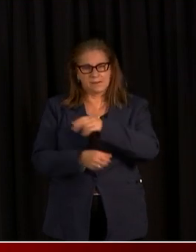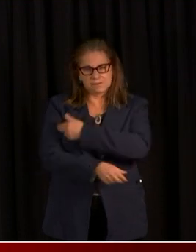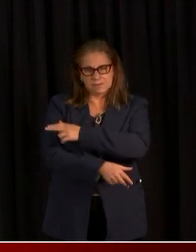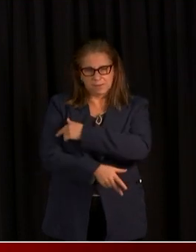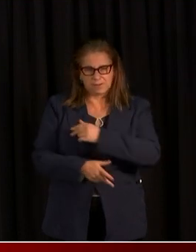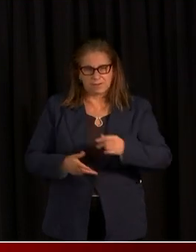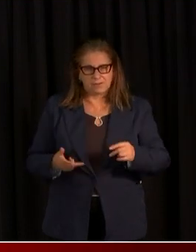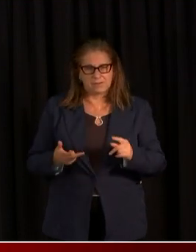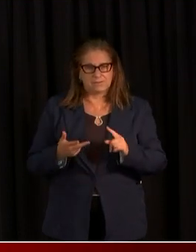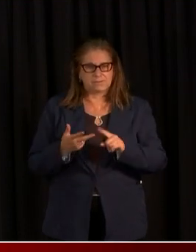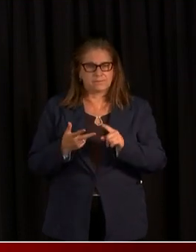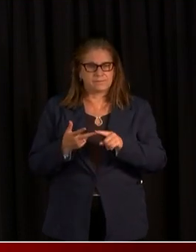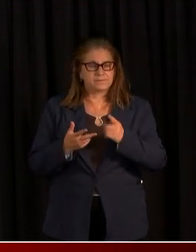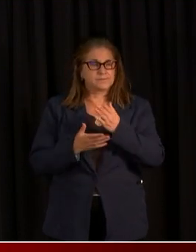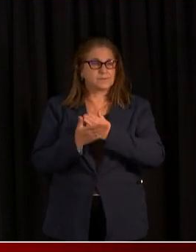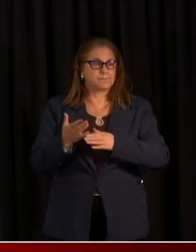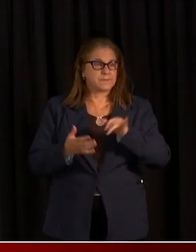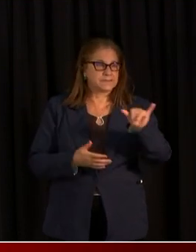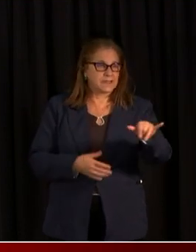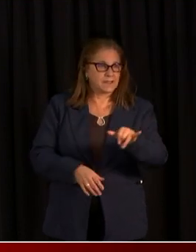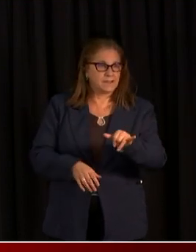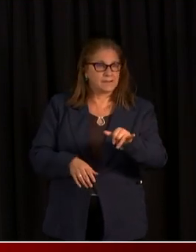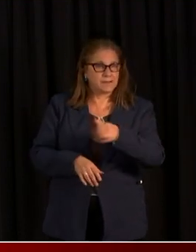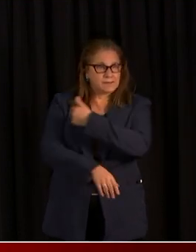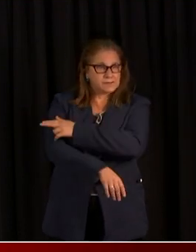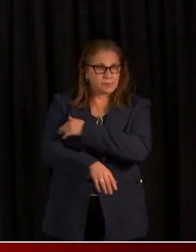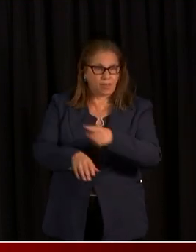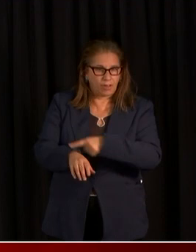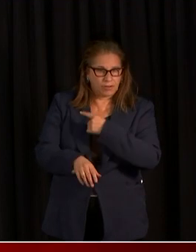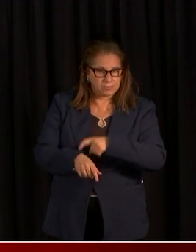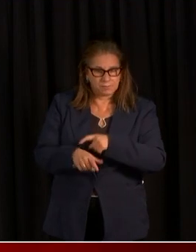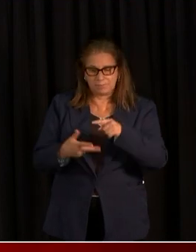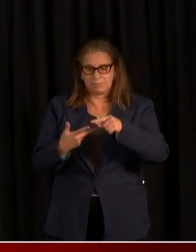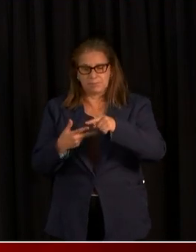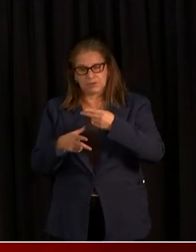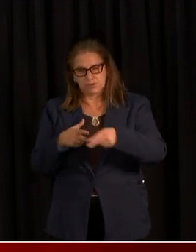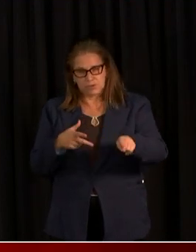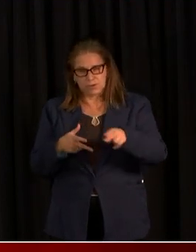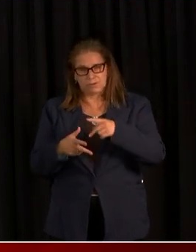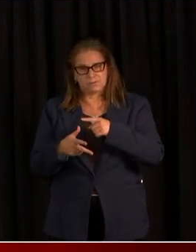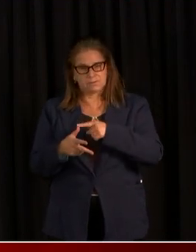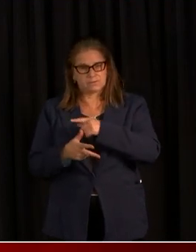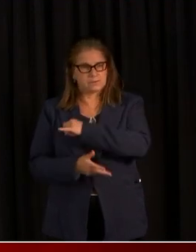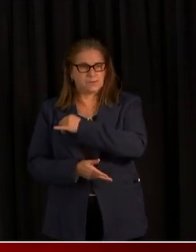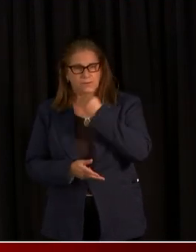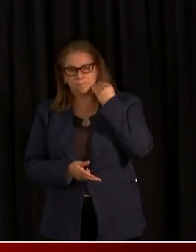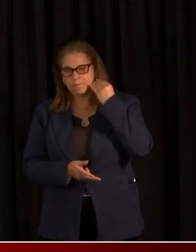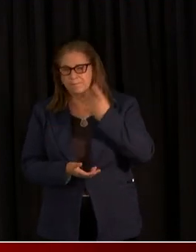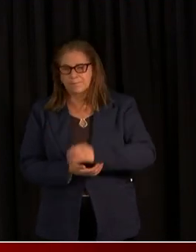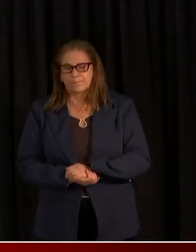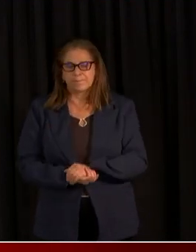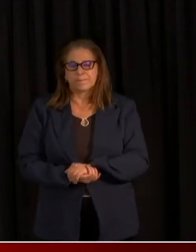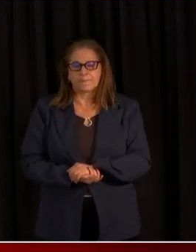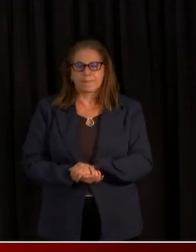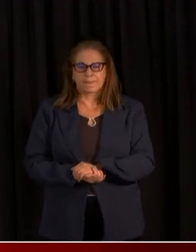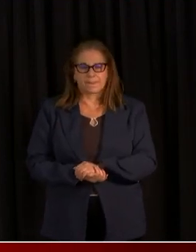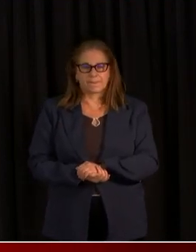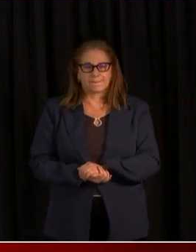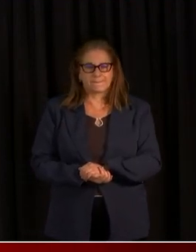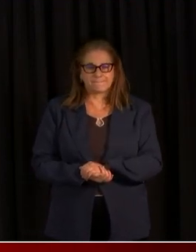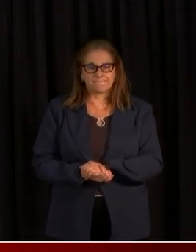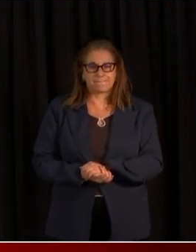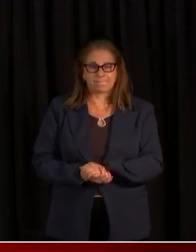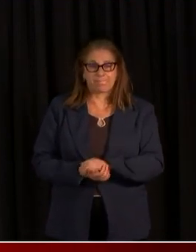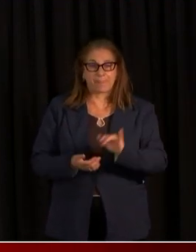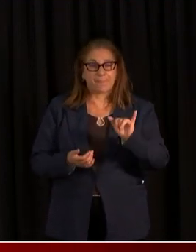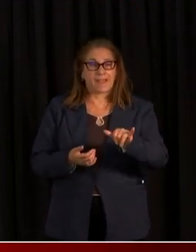of time the individual is experiencing the virus in the hospital. So I would not say that right now therapeutic interventions is